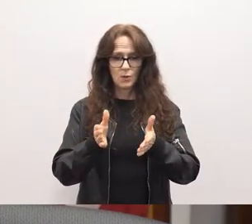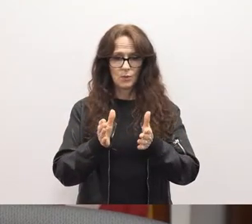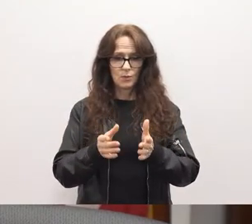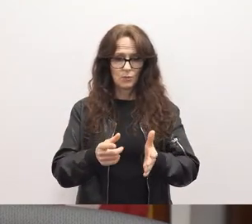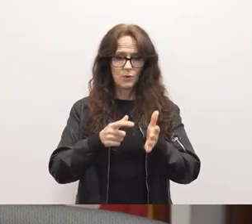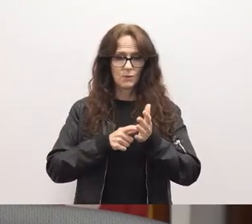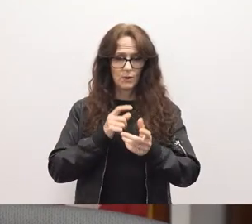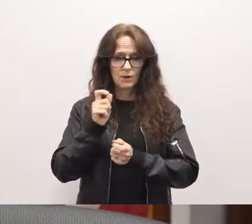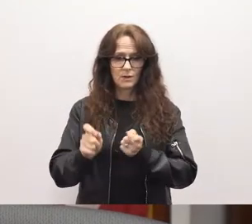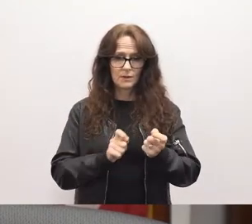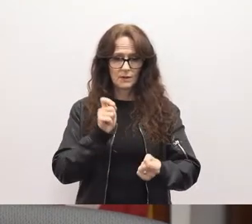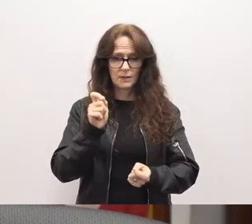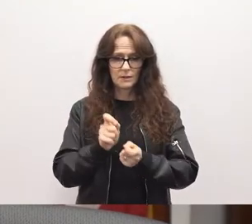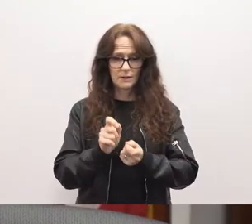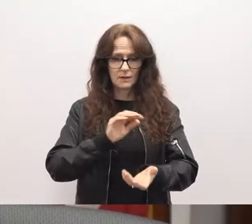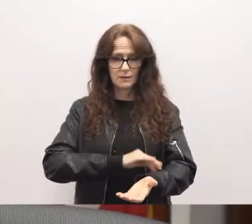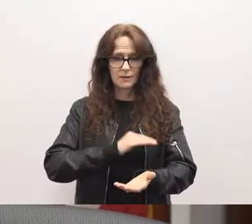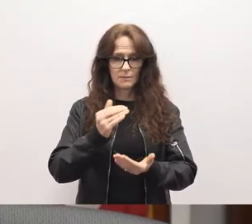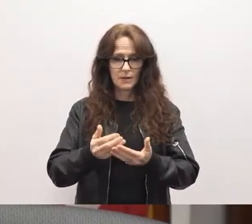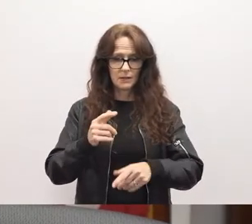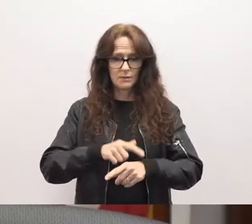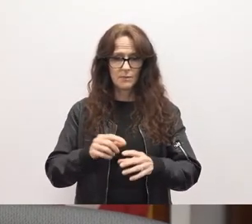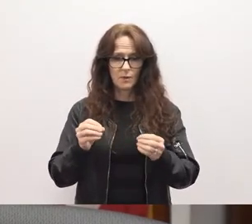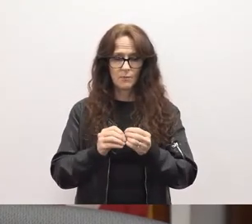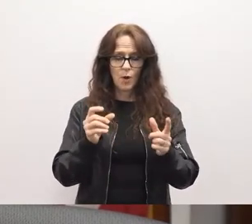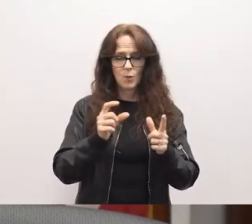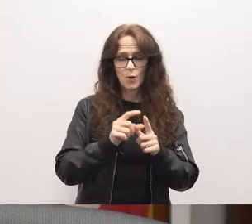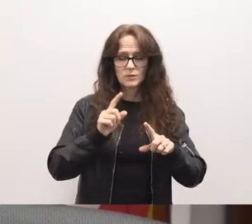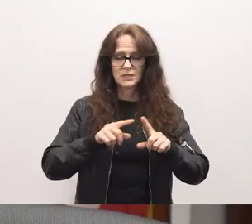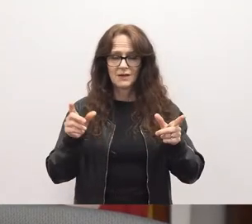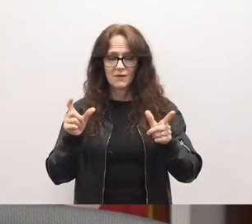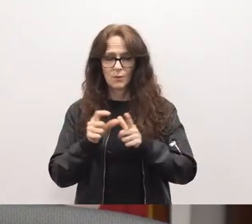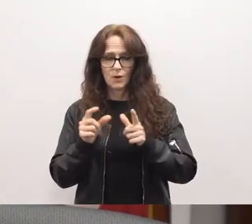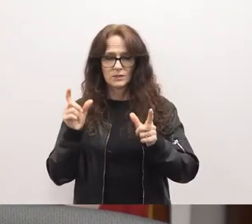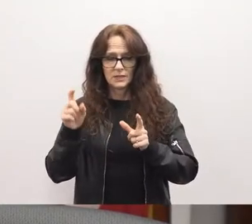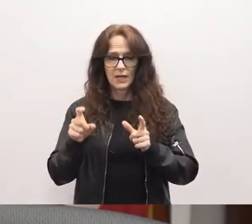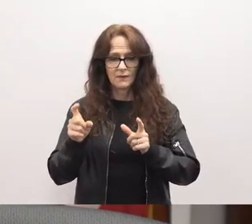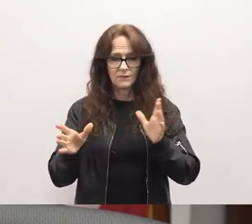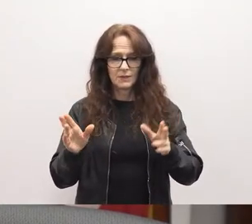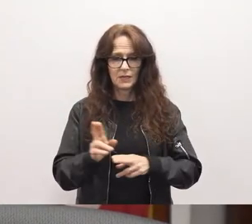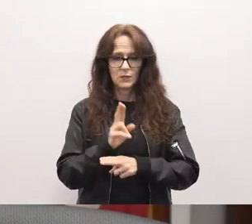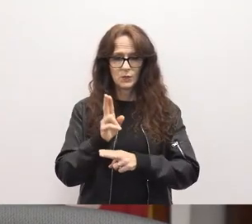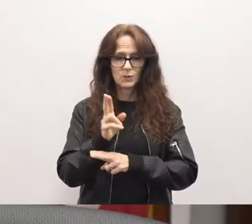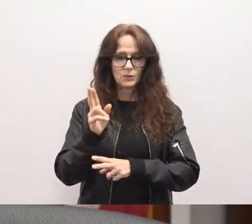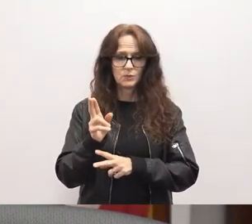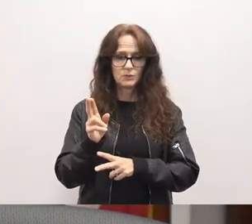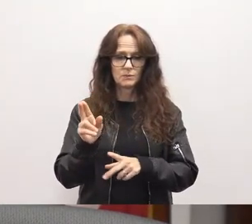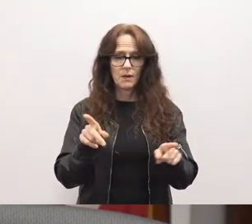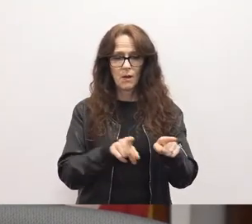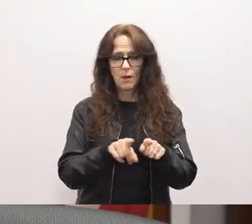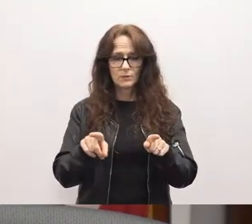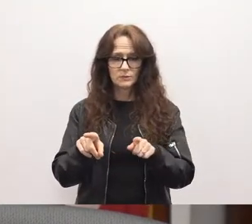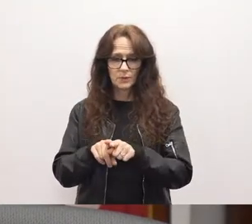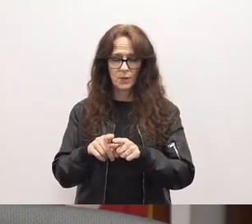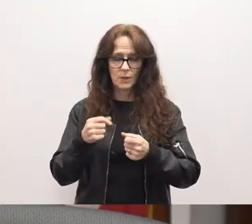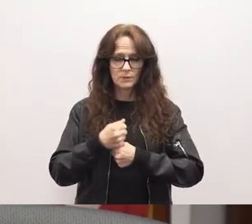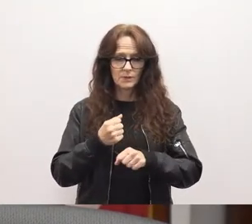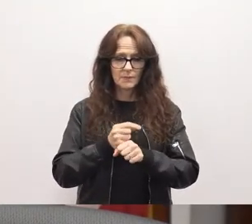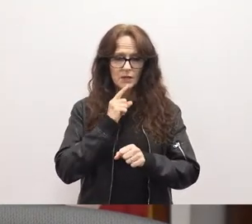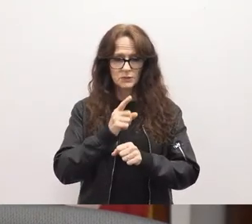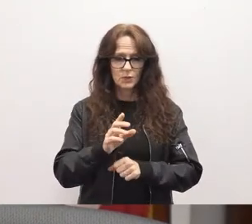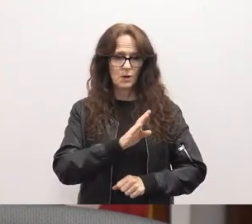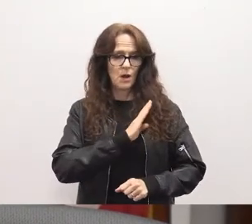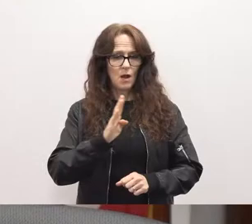the exact amount of time, because more words or different words have to be used. And in addition to that, to make sure that our